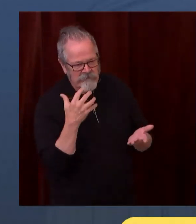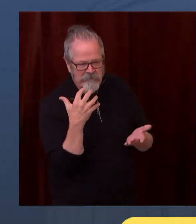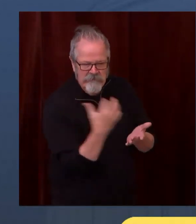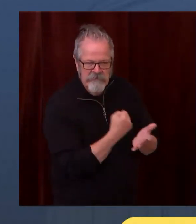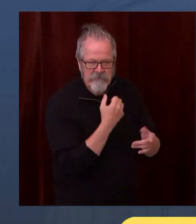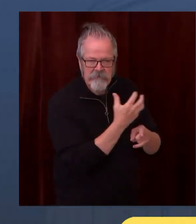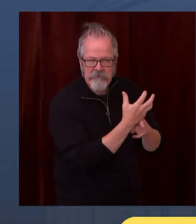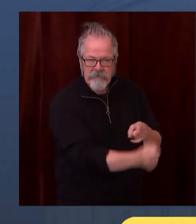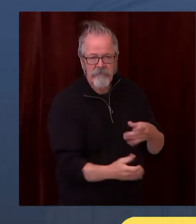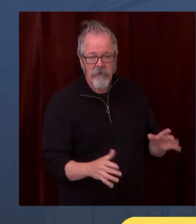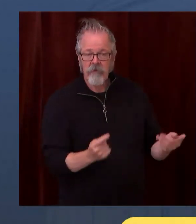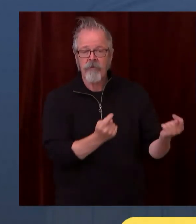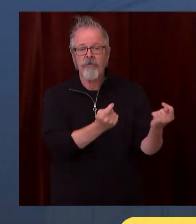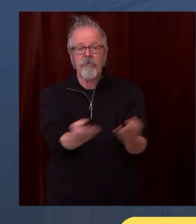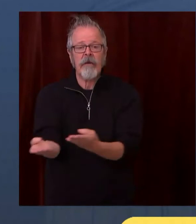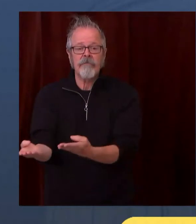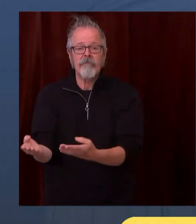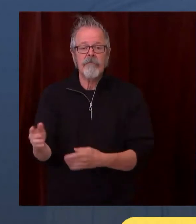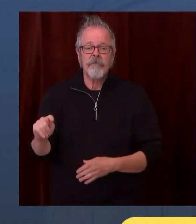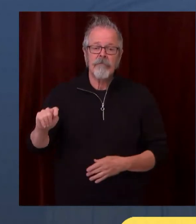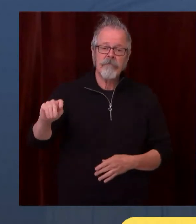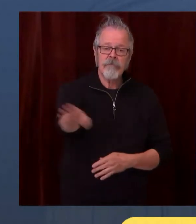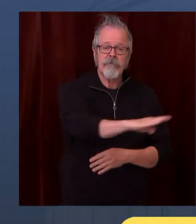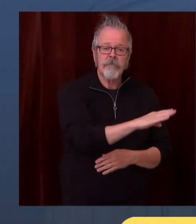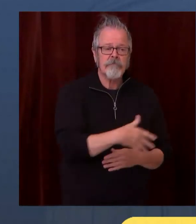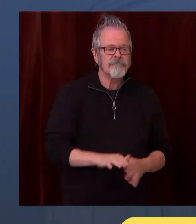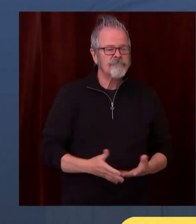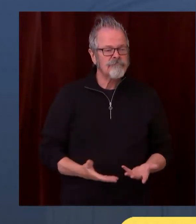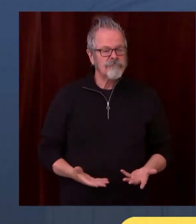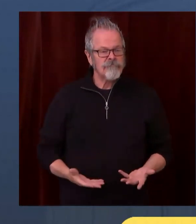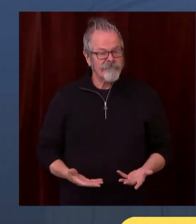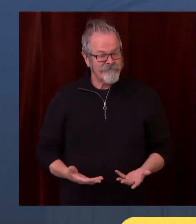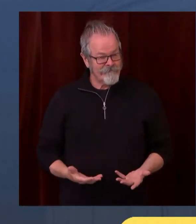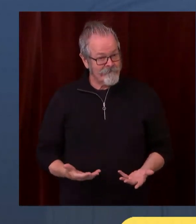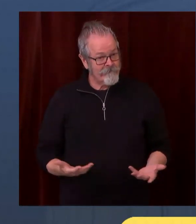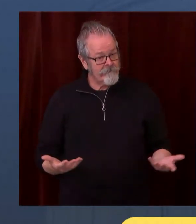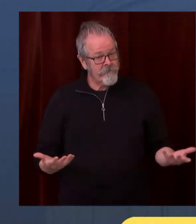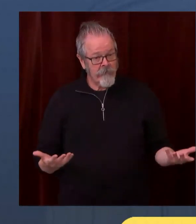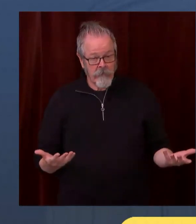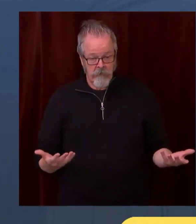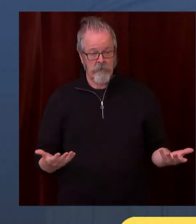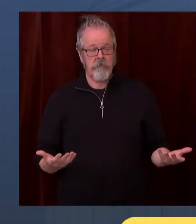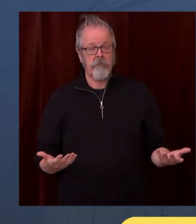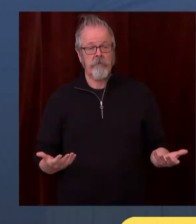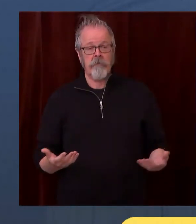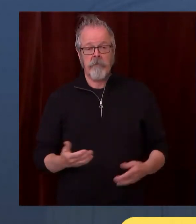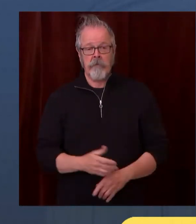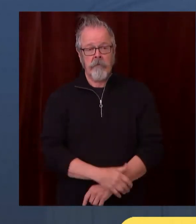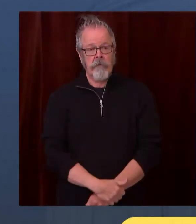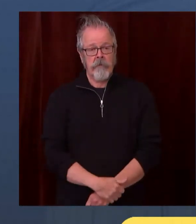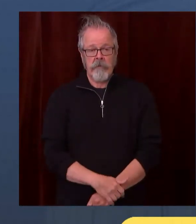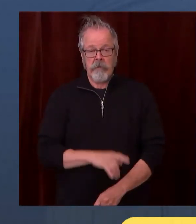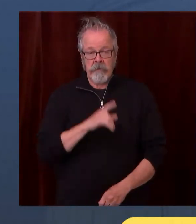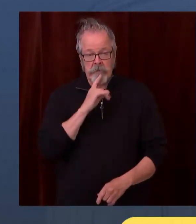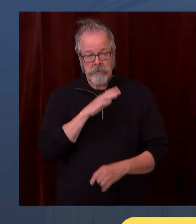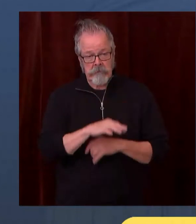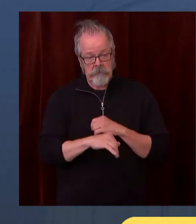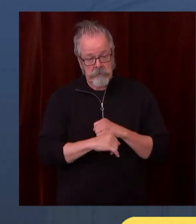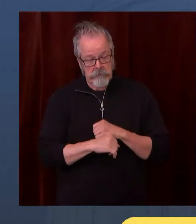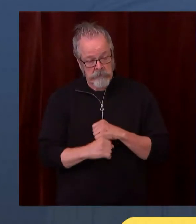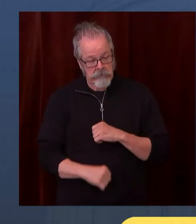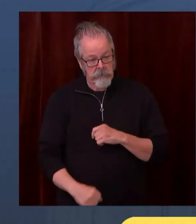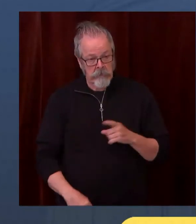early as today or tomorrow. So we do want to make this decision relatively rapidly, but I just can't